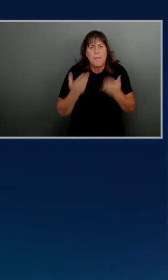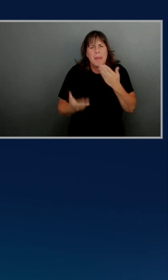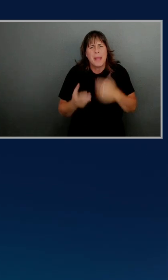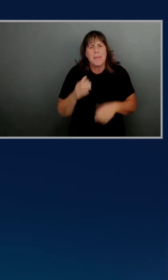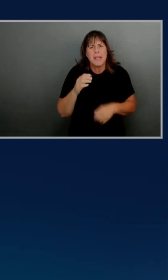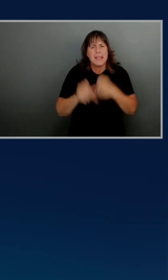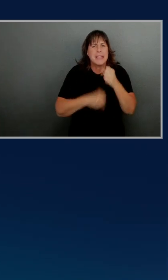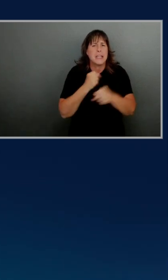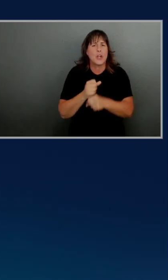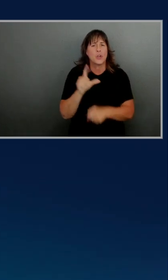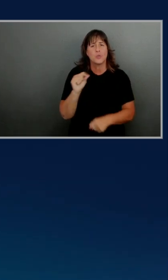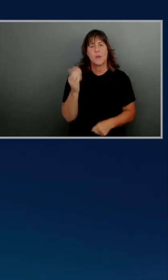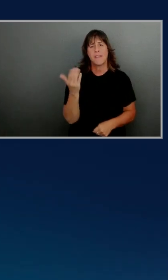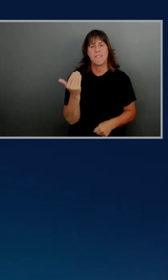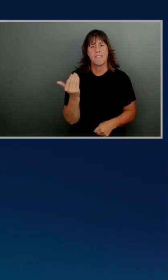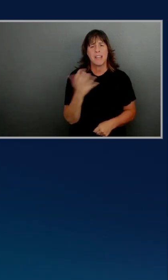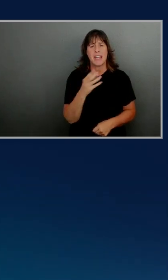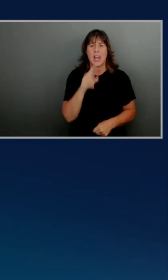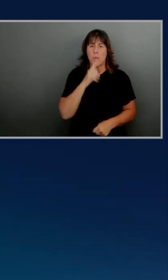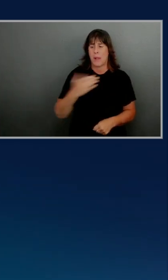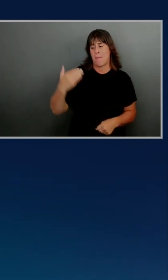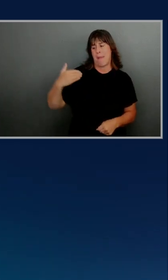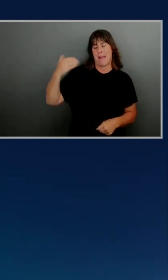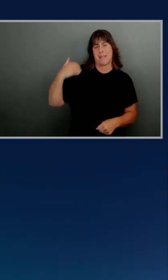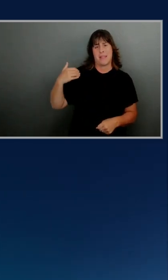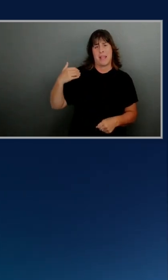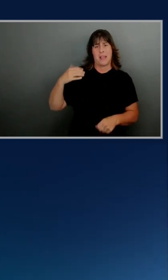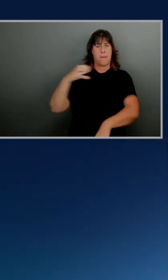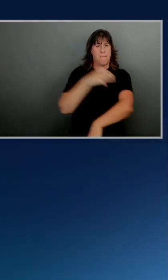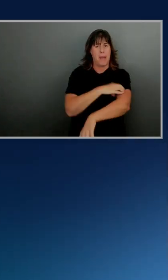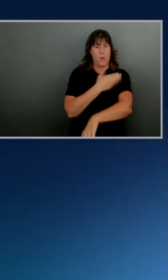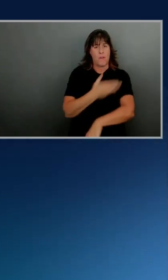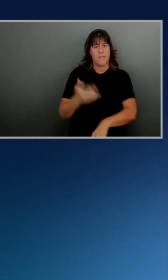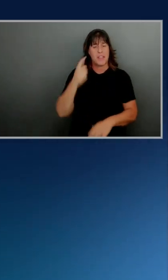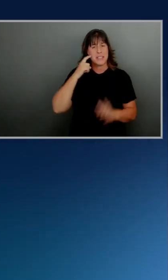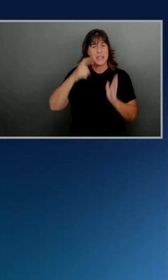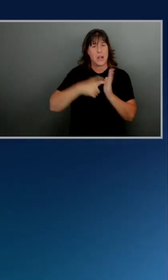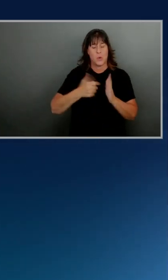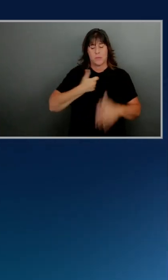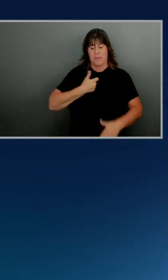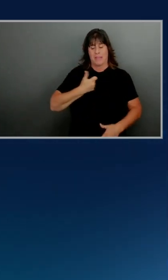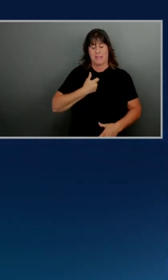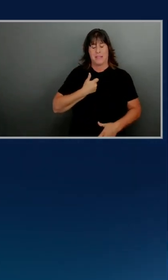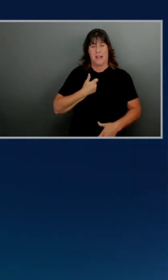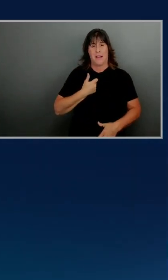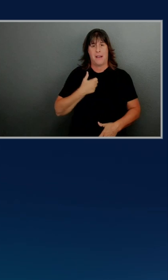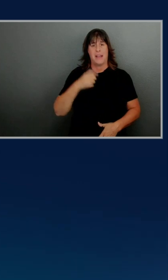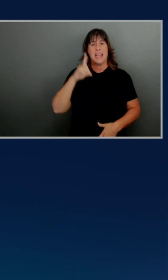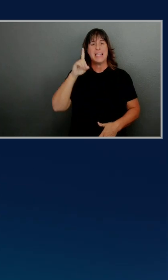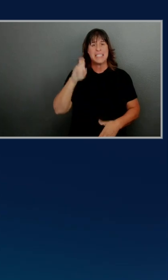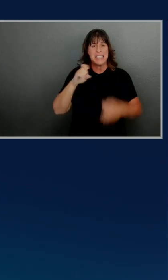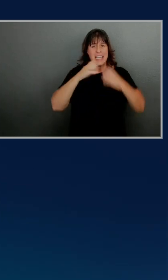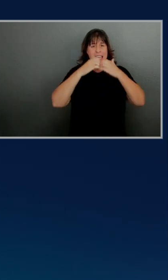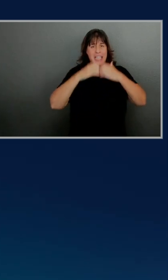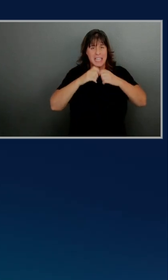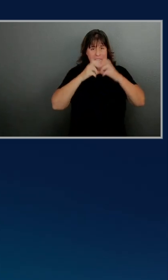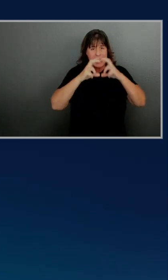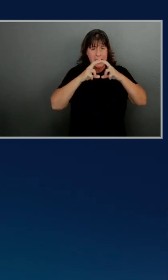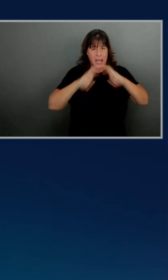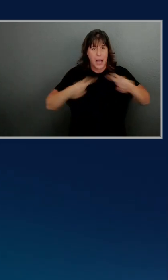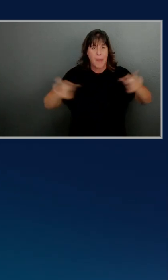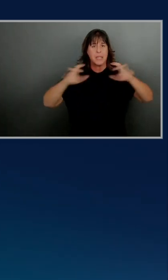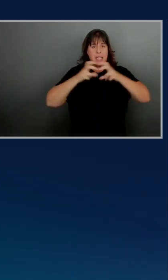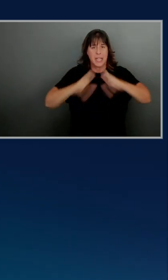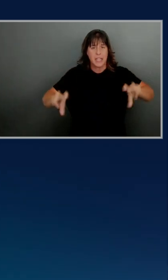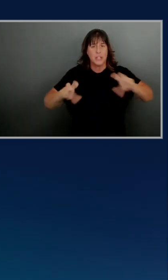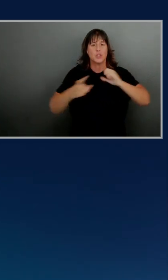so. And even back then, one of the most powerful things that I saw personally was decoupling storage from compute. I mean, this